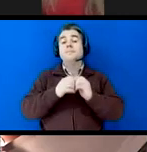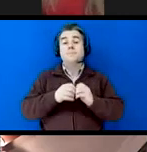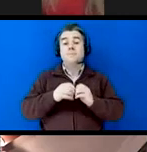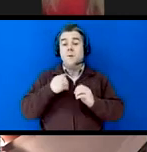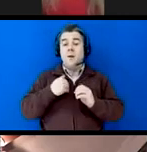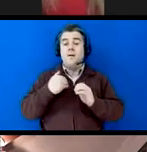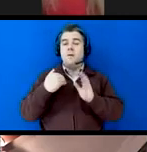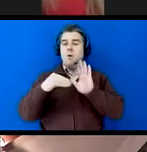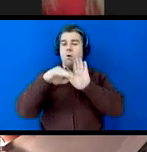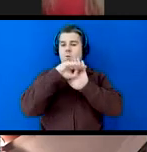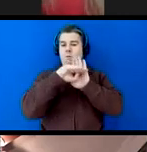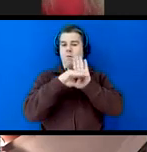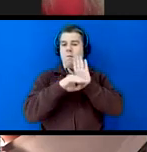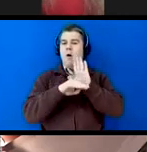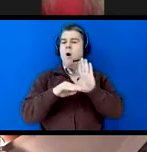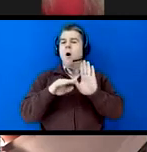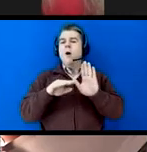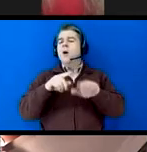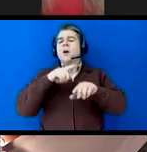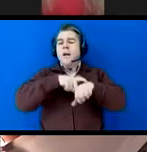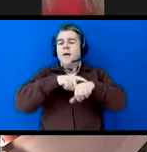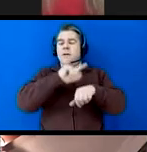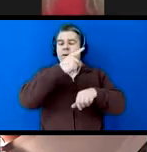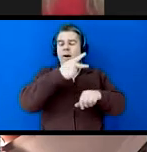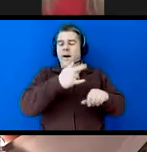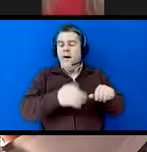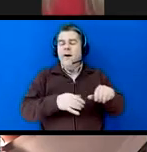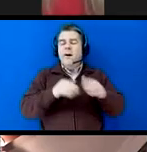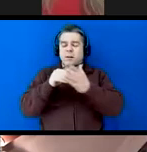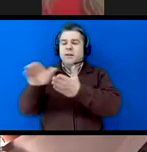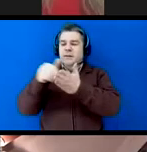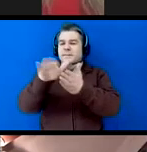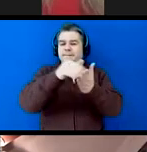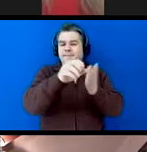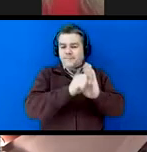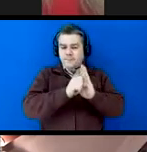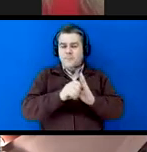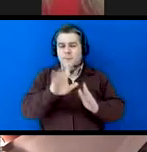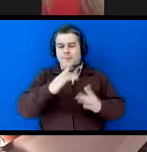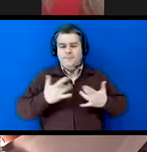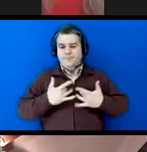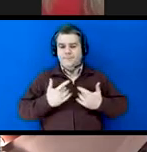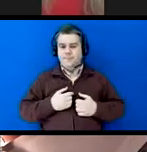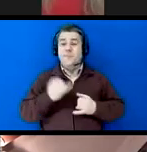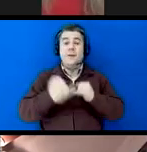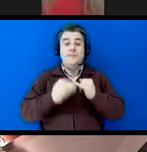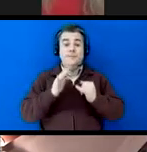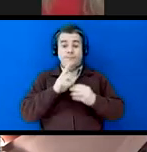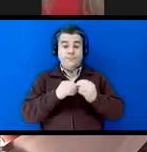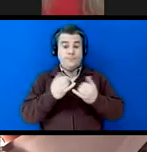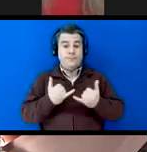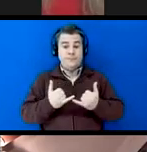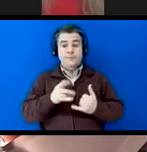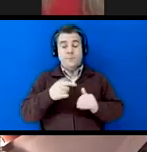order of all the samples you've sent, as well as their status right here. And then last, and what we're going to talk about now, is you have the